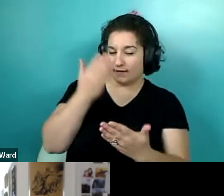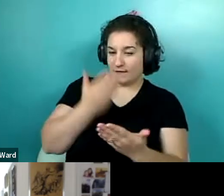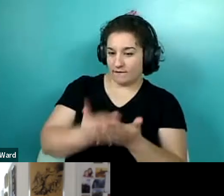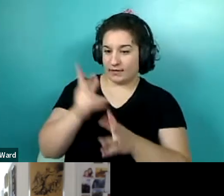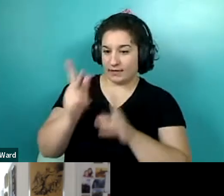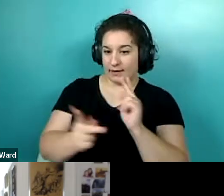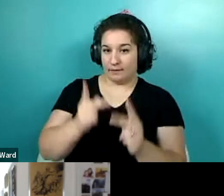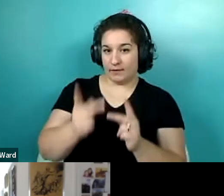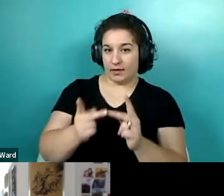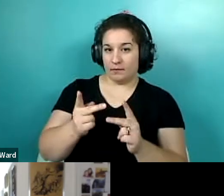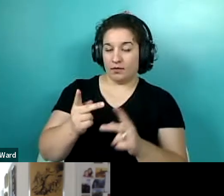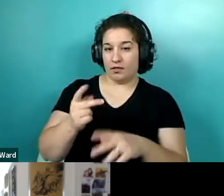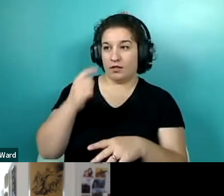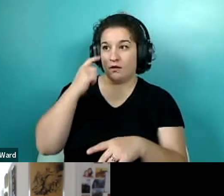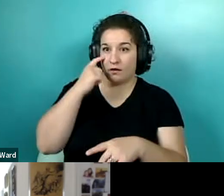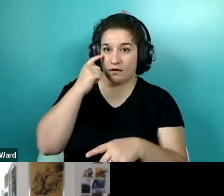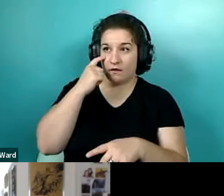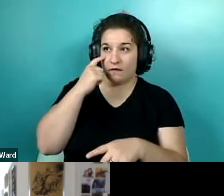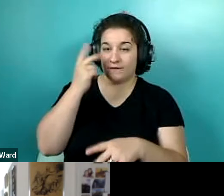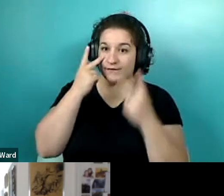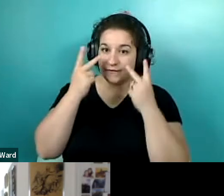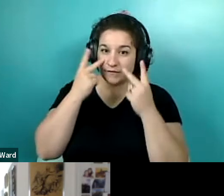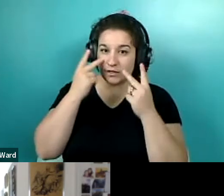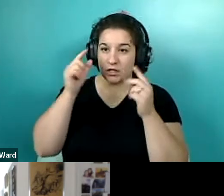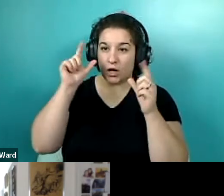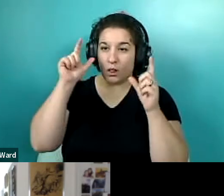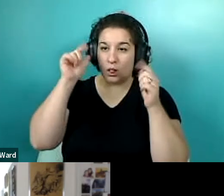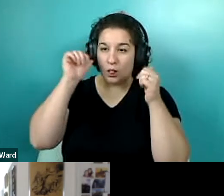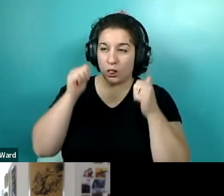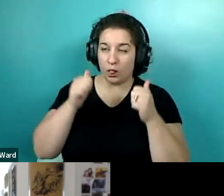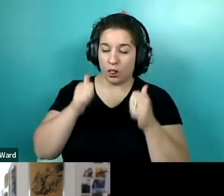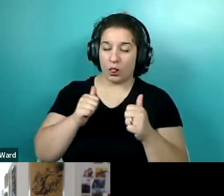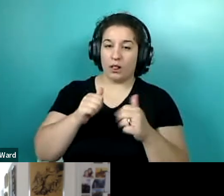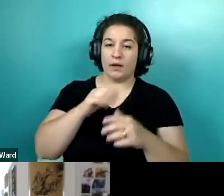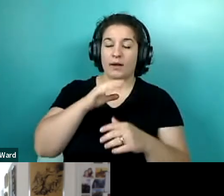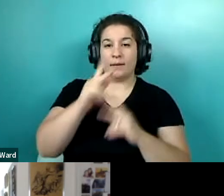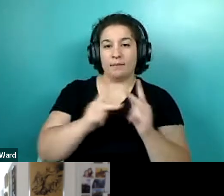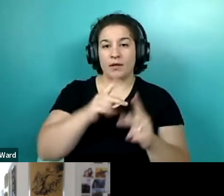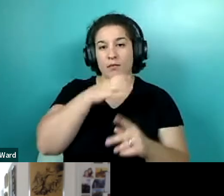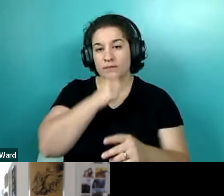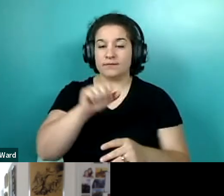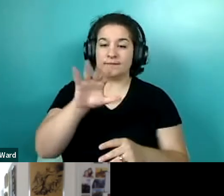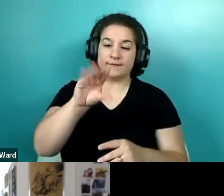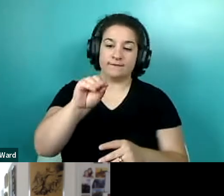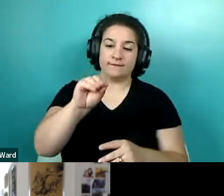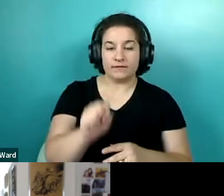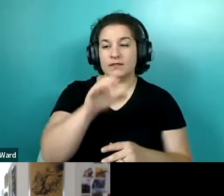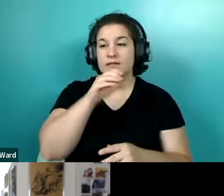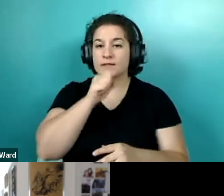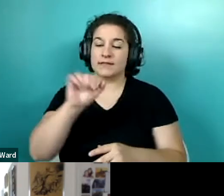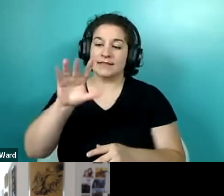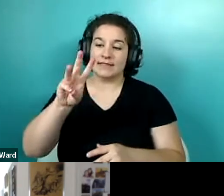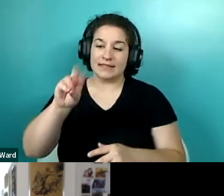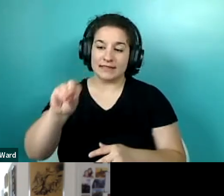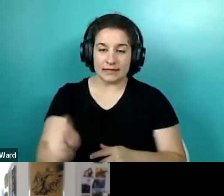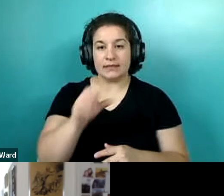people in their 50s, 60s, 70s, that's another group that, you've got senior centers in